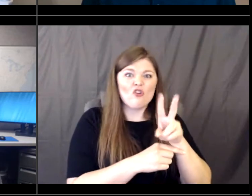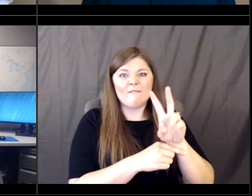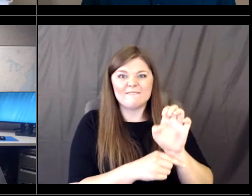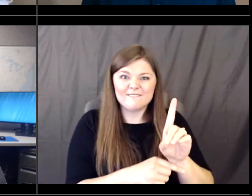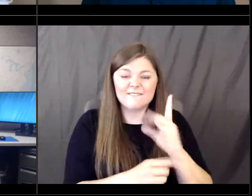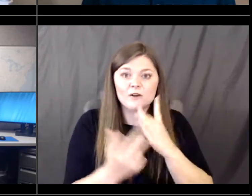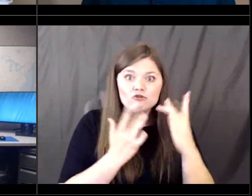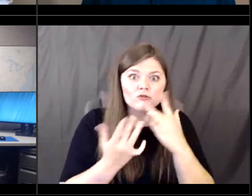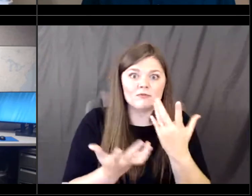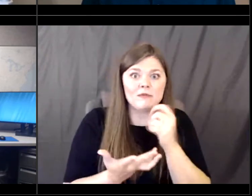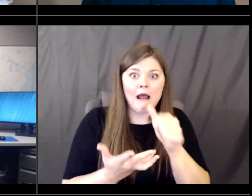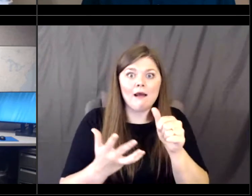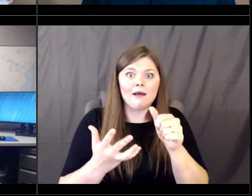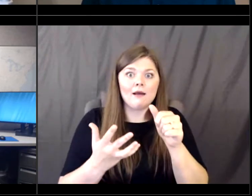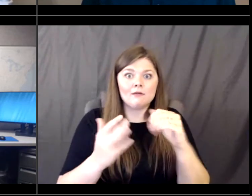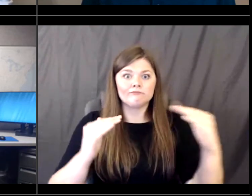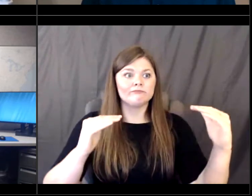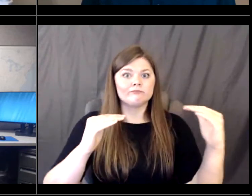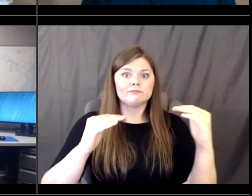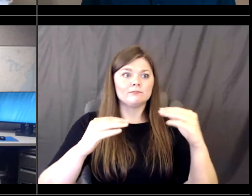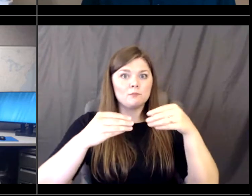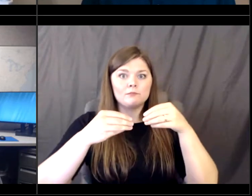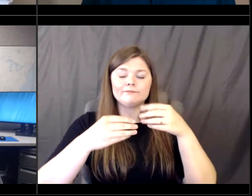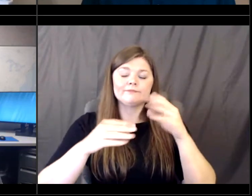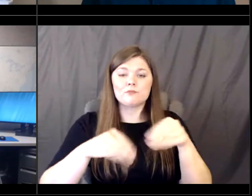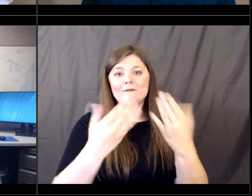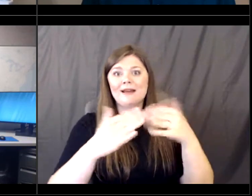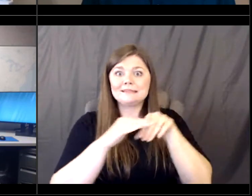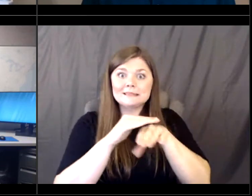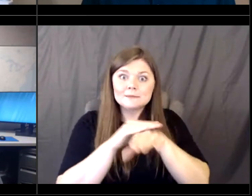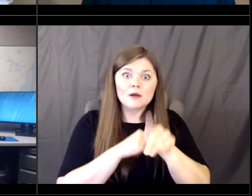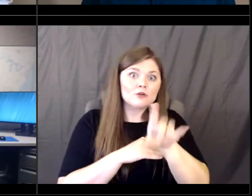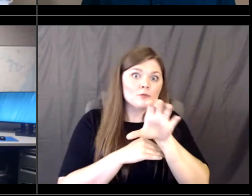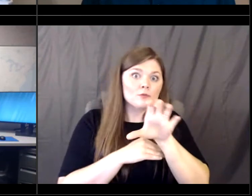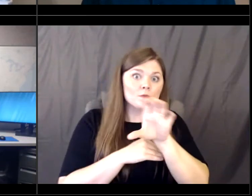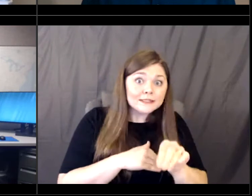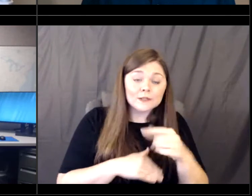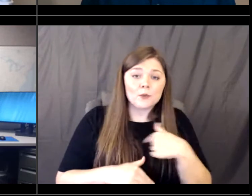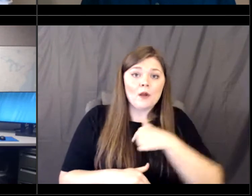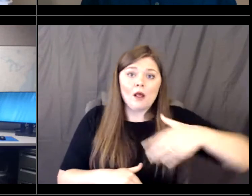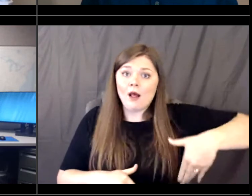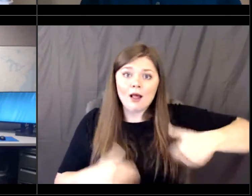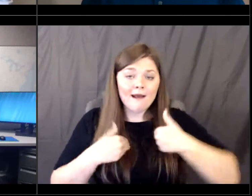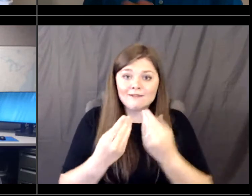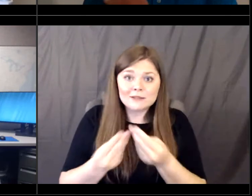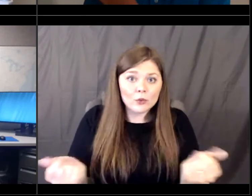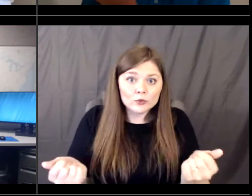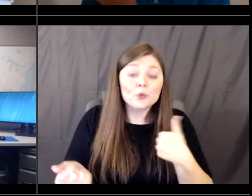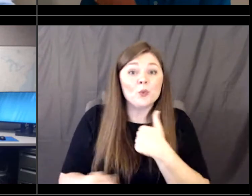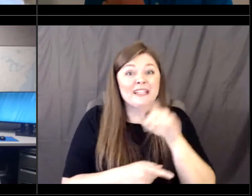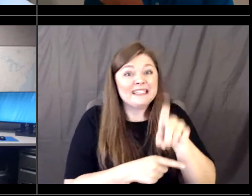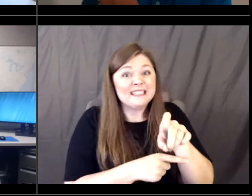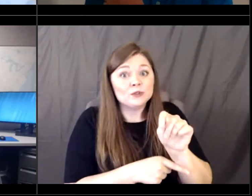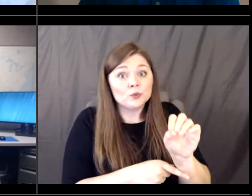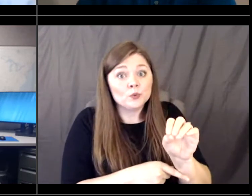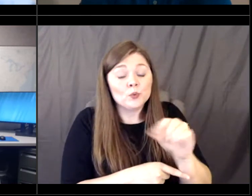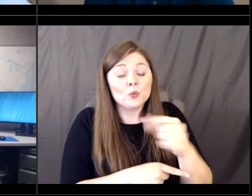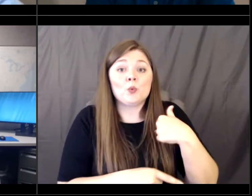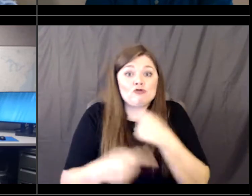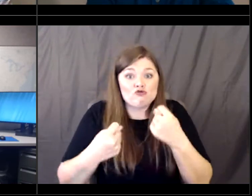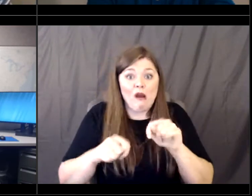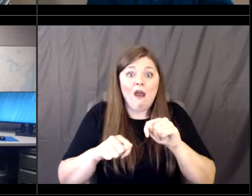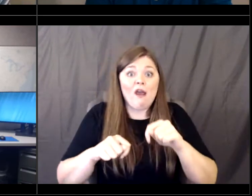has been we haven't come up with a solution for this, and that we need to, and that the pursuit to do that is partially